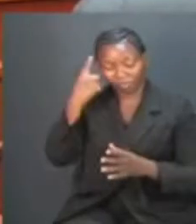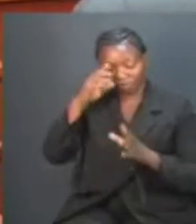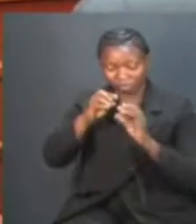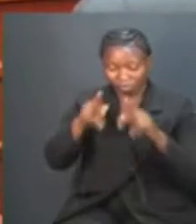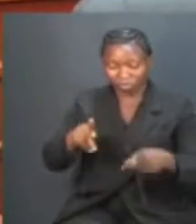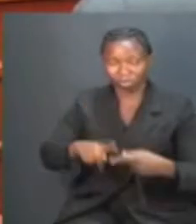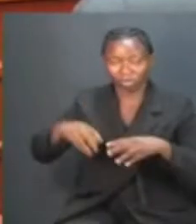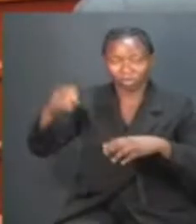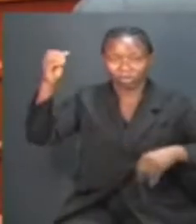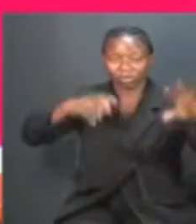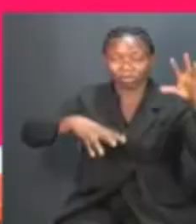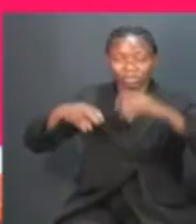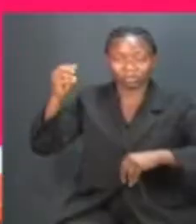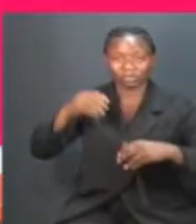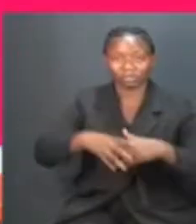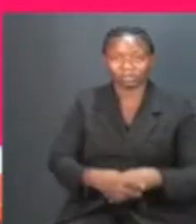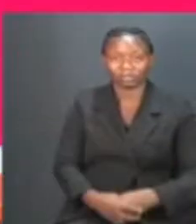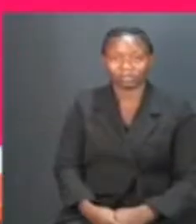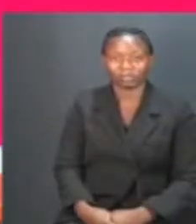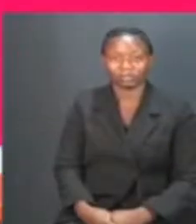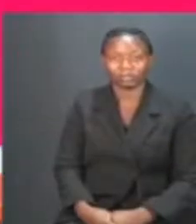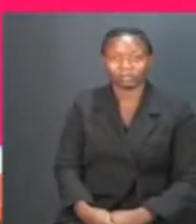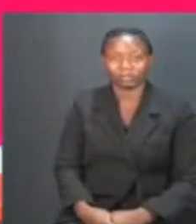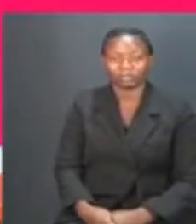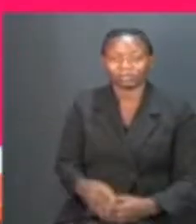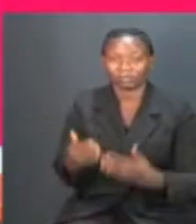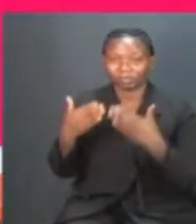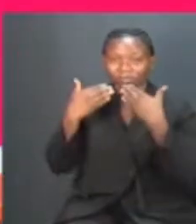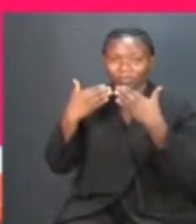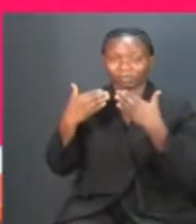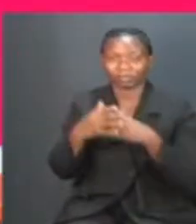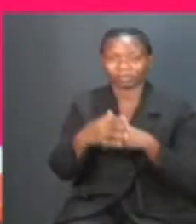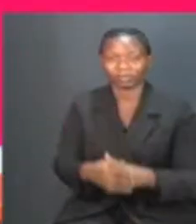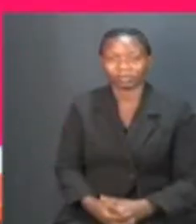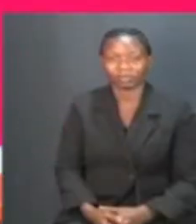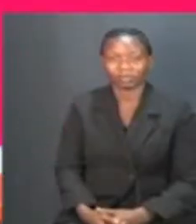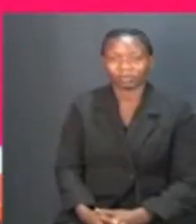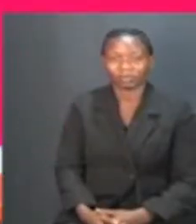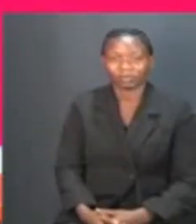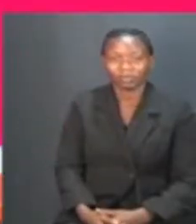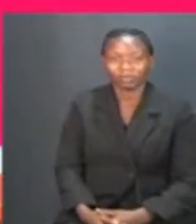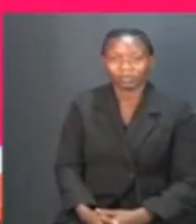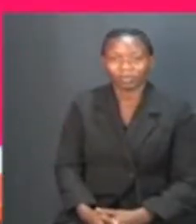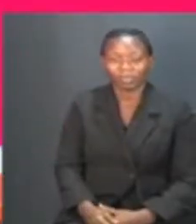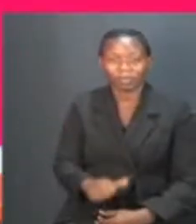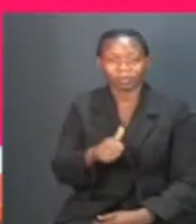contribute to this statement. Thank you so much, Honourable Member. Yes.